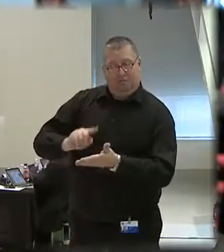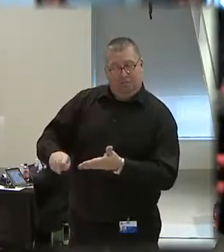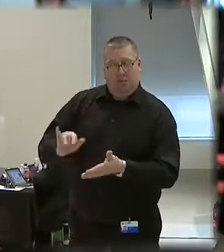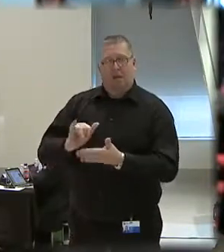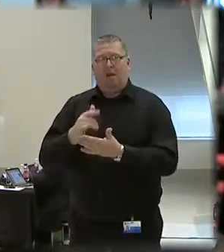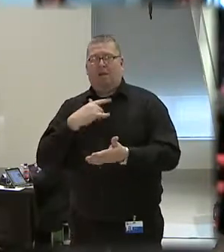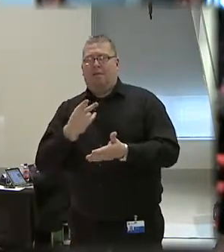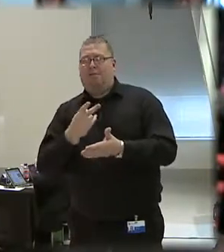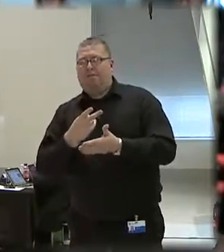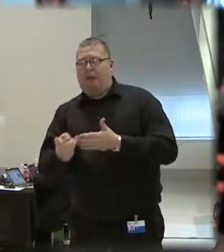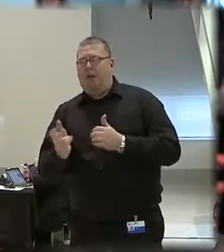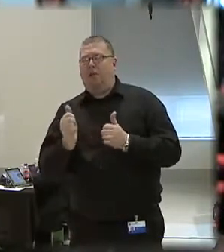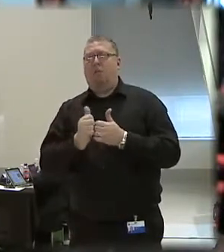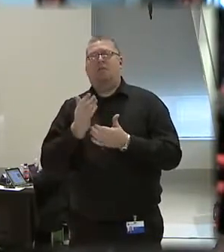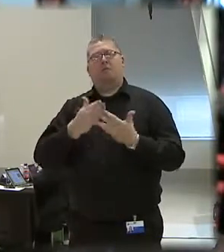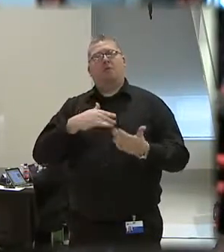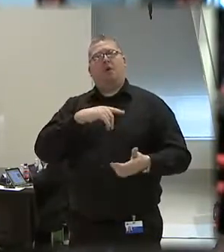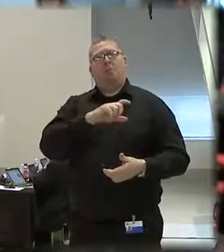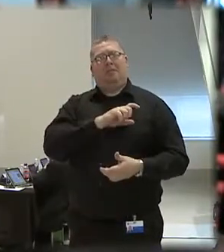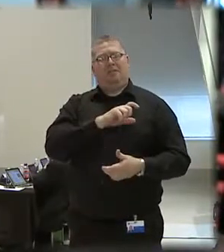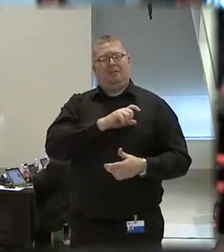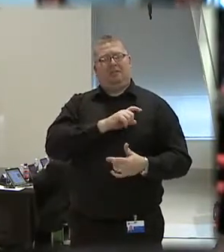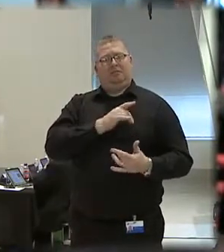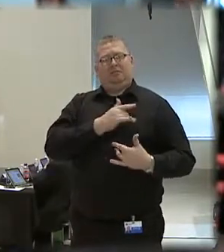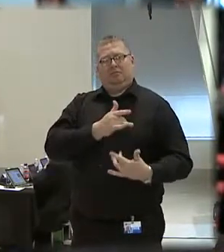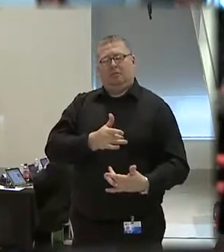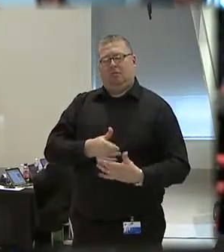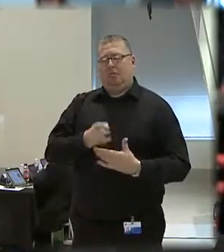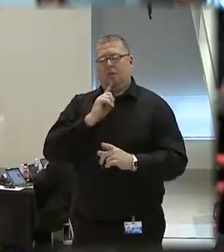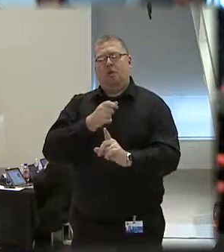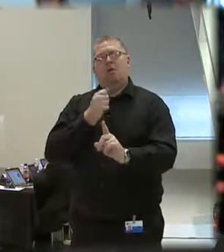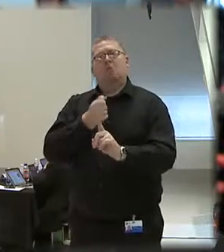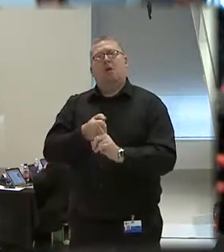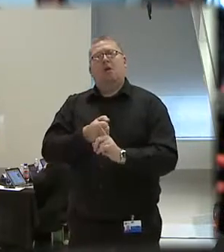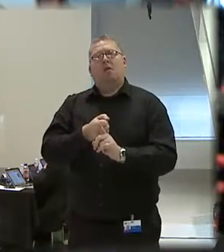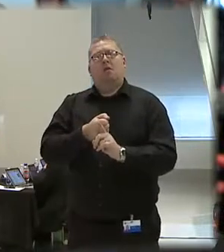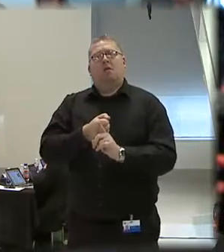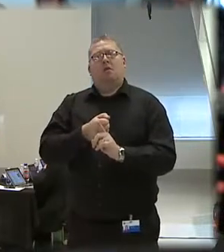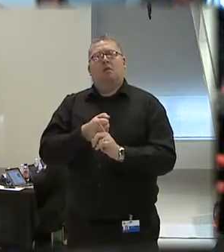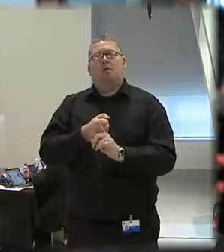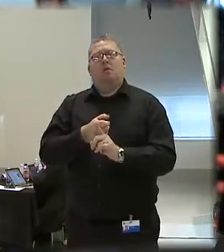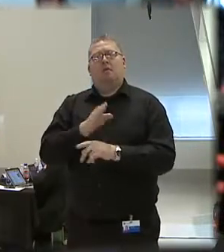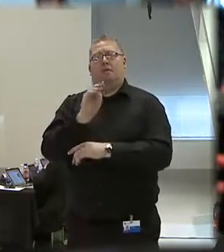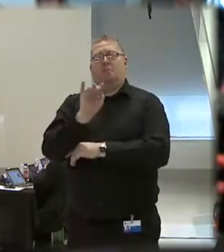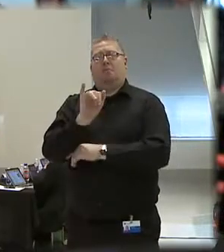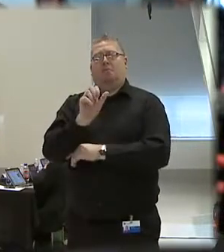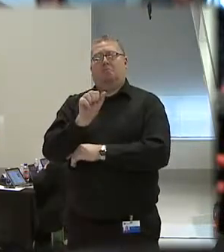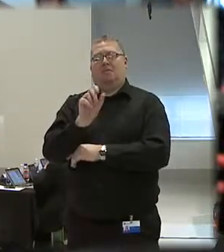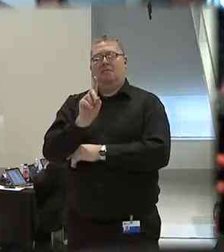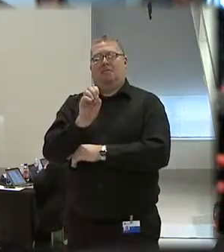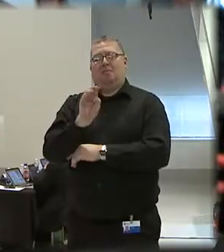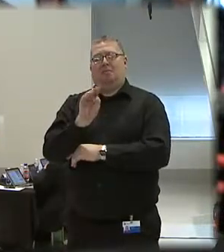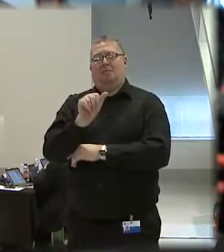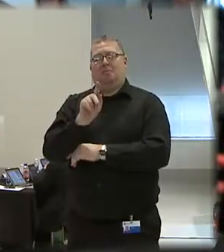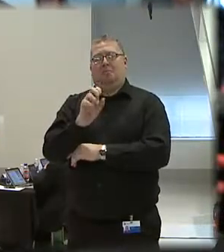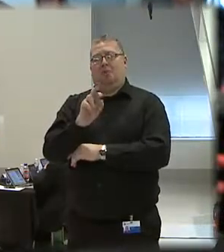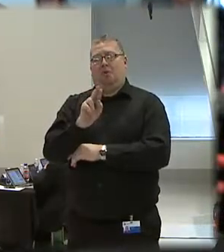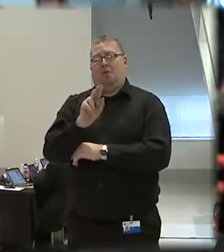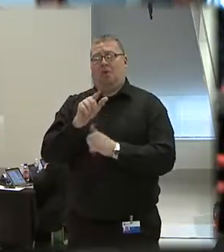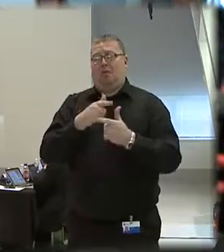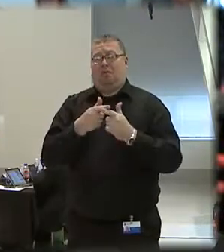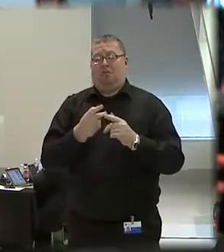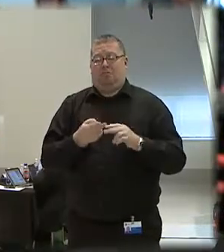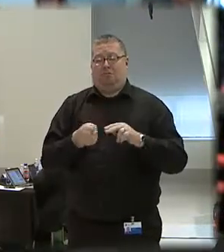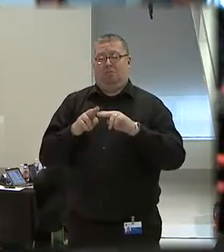of broken windows policing. The impact of the misdemeanors, and then the sort of upgrade from